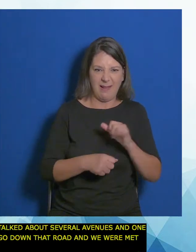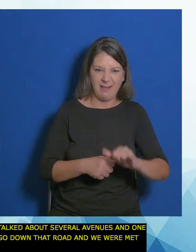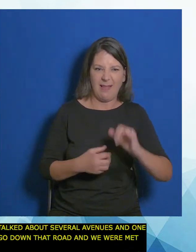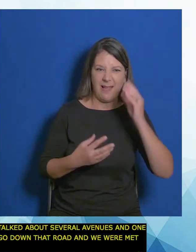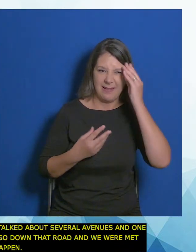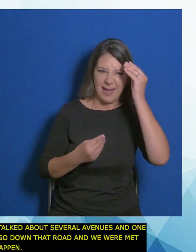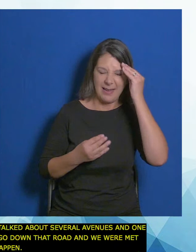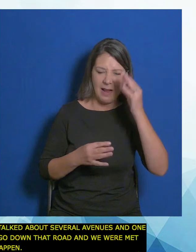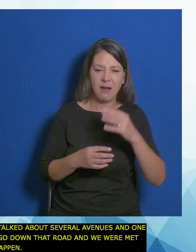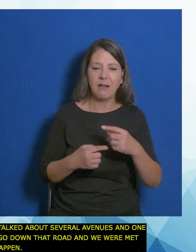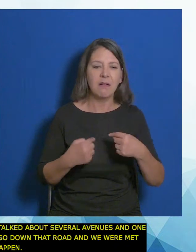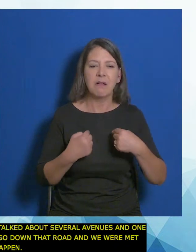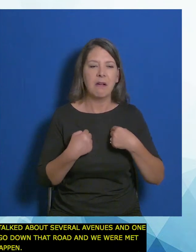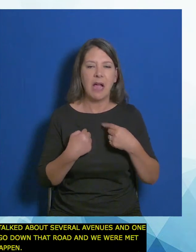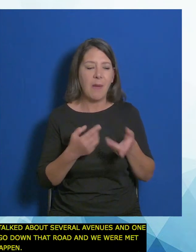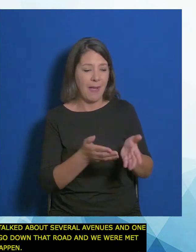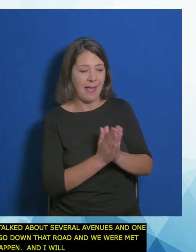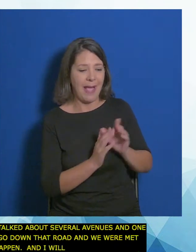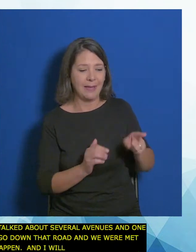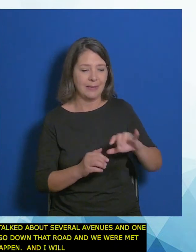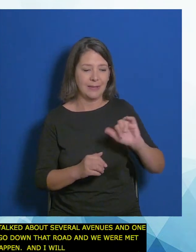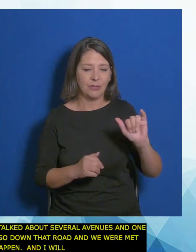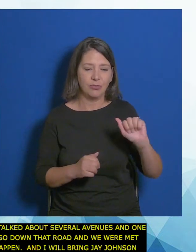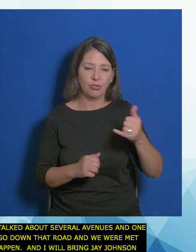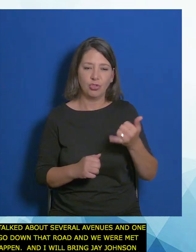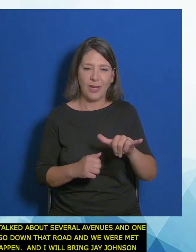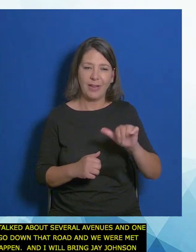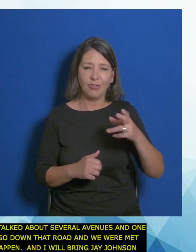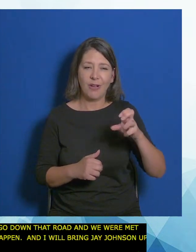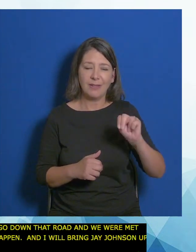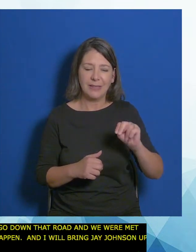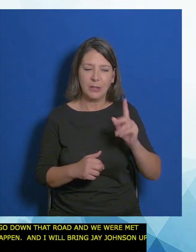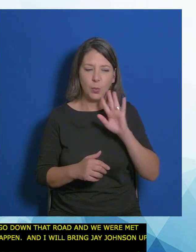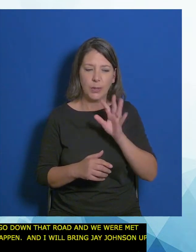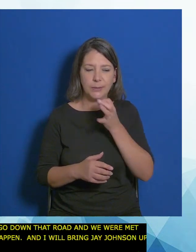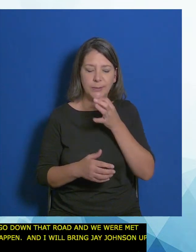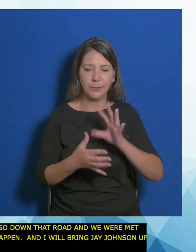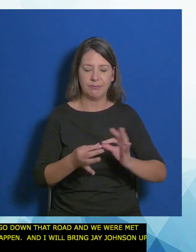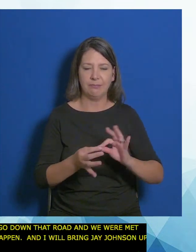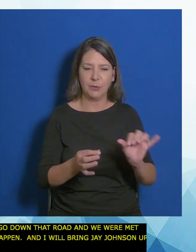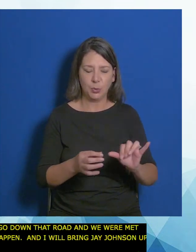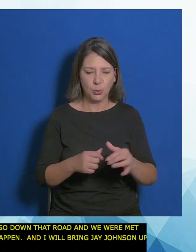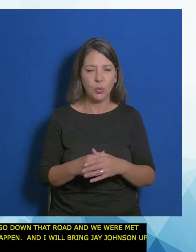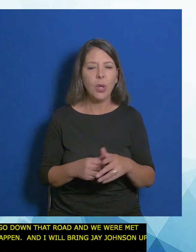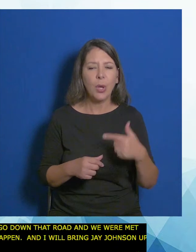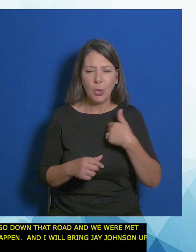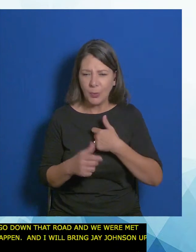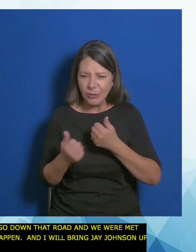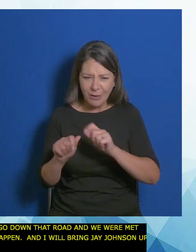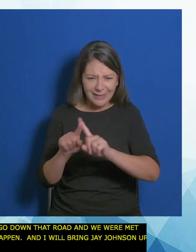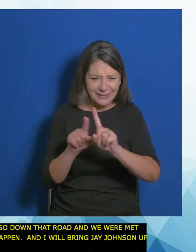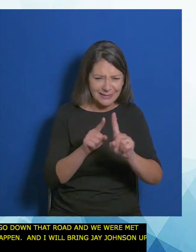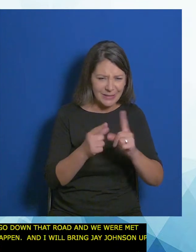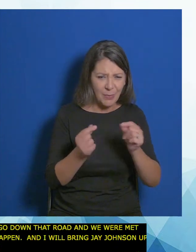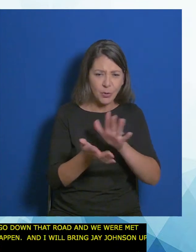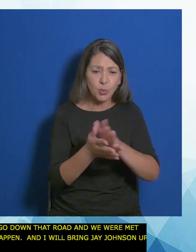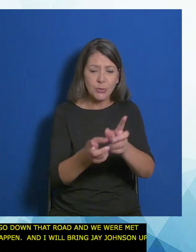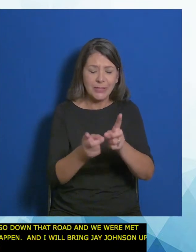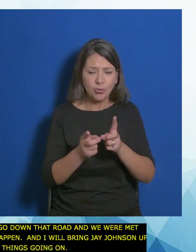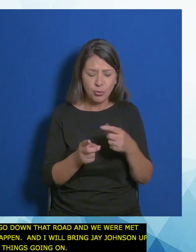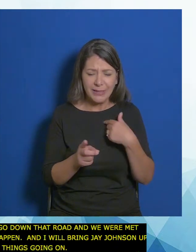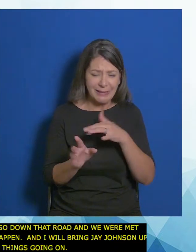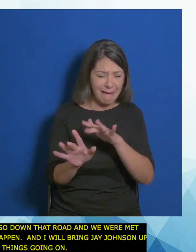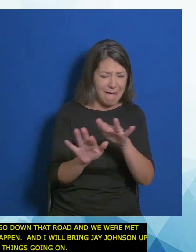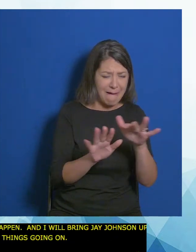to bring Jay Johnson up in a little bit, but we reached out to districts. So we've got a couple of things going on. One was the start of the school